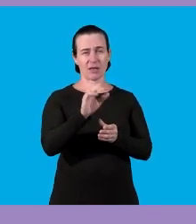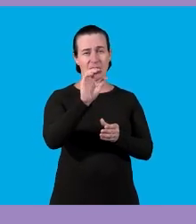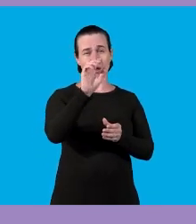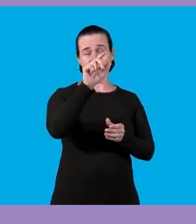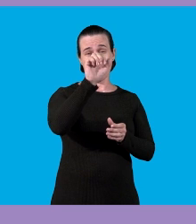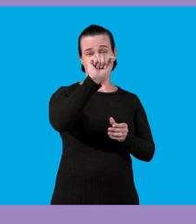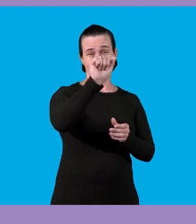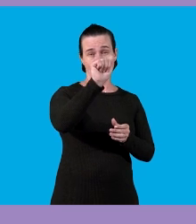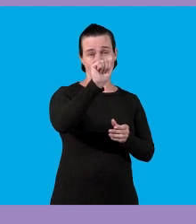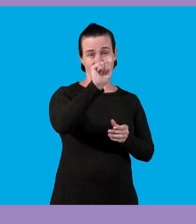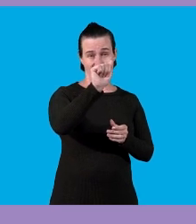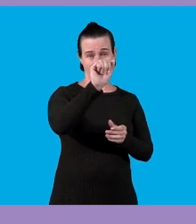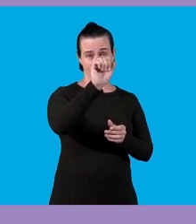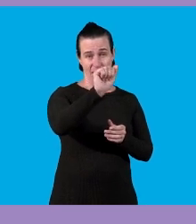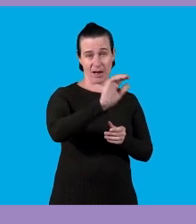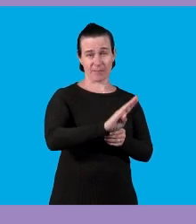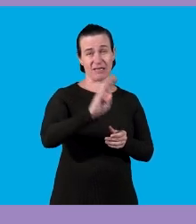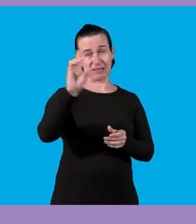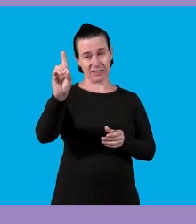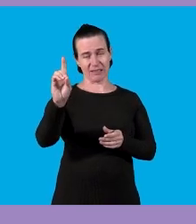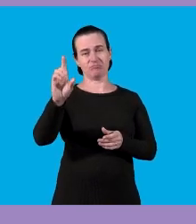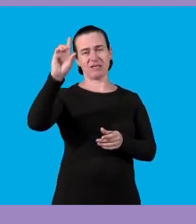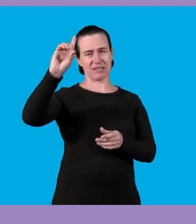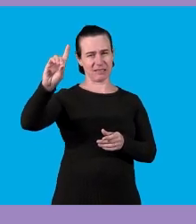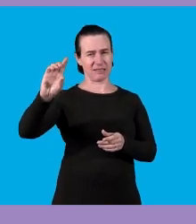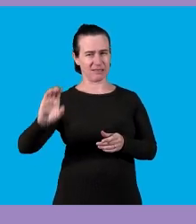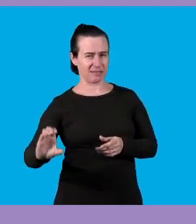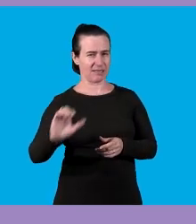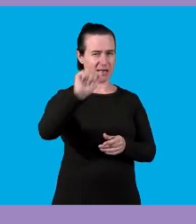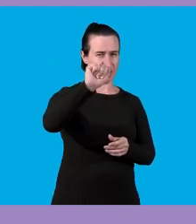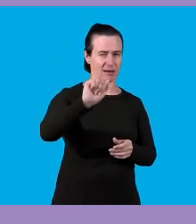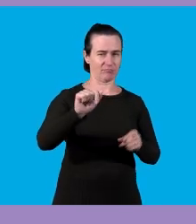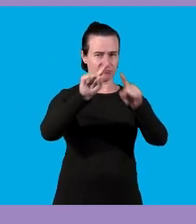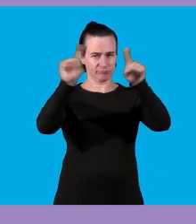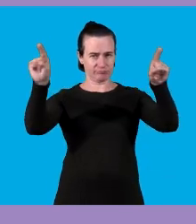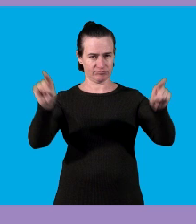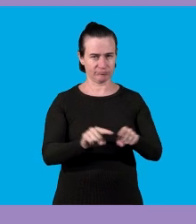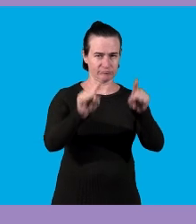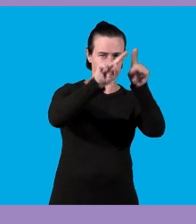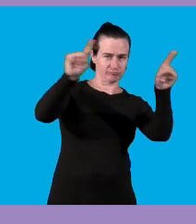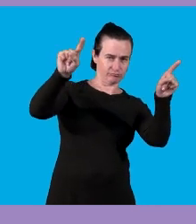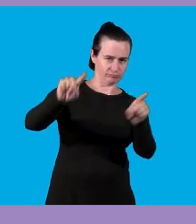ABD and triangle DCA. So triangle